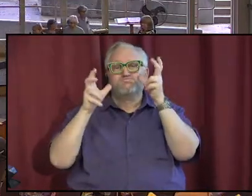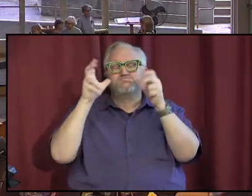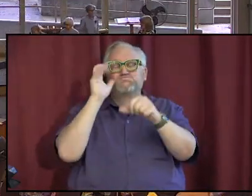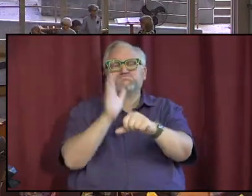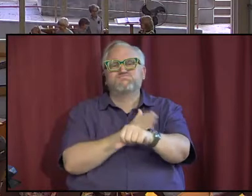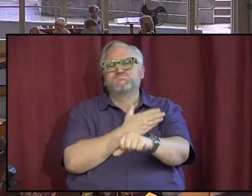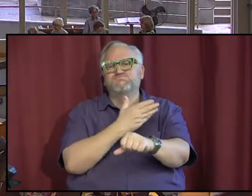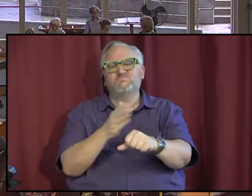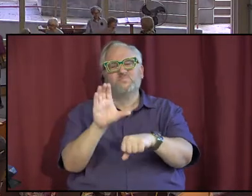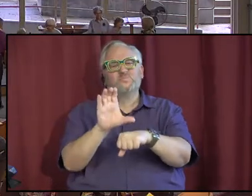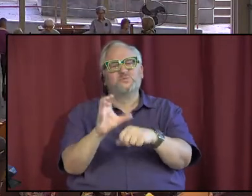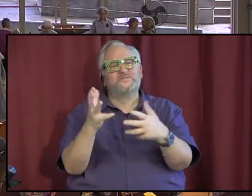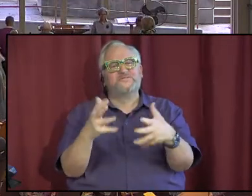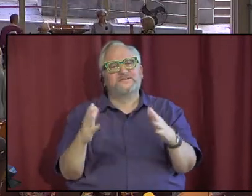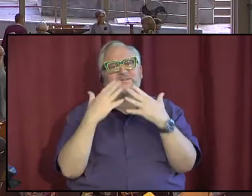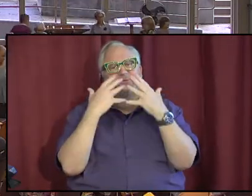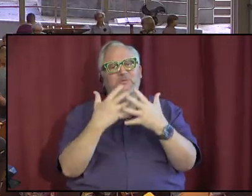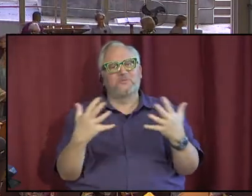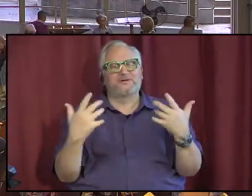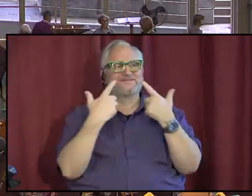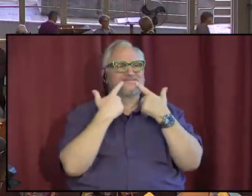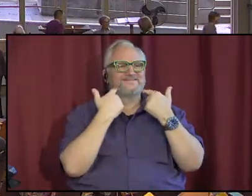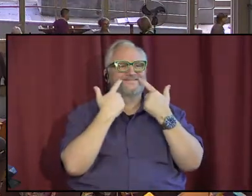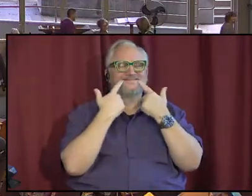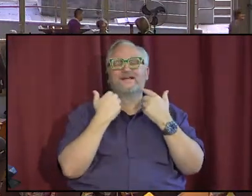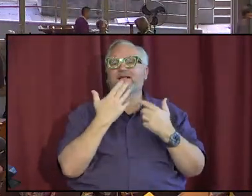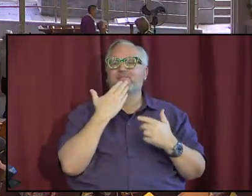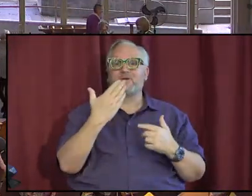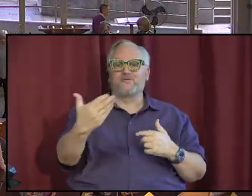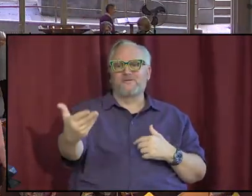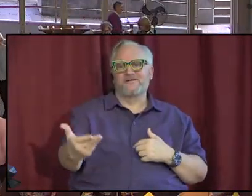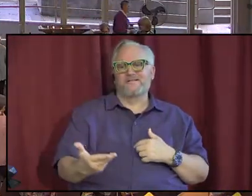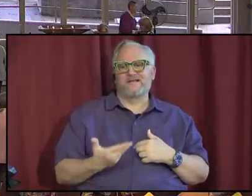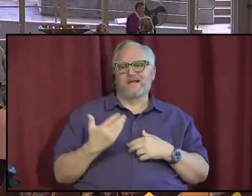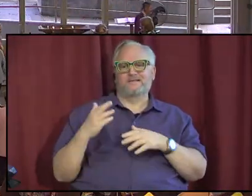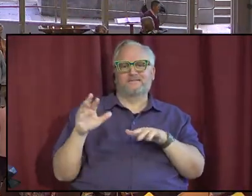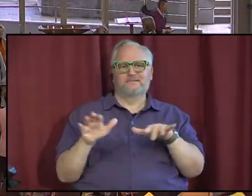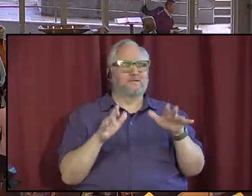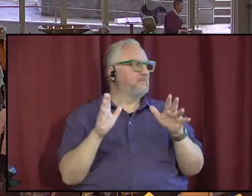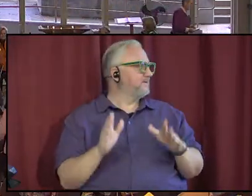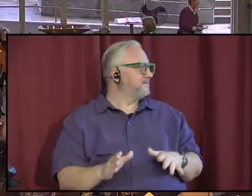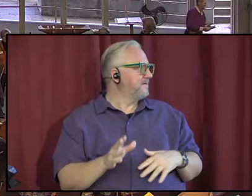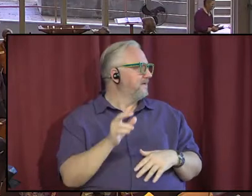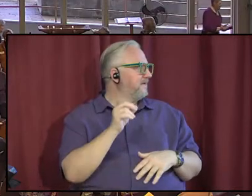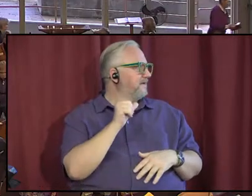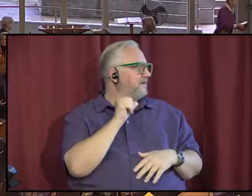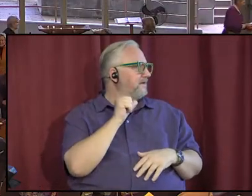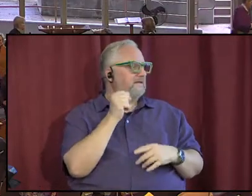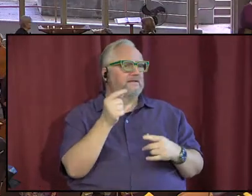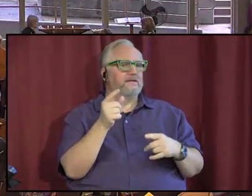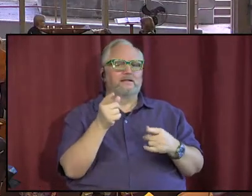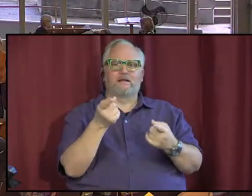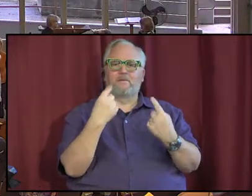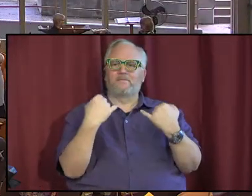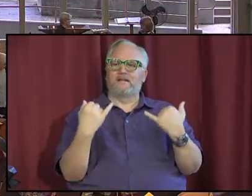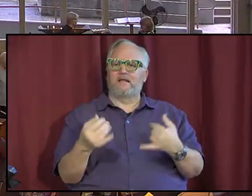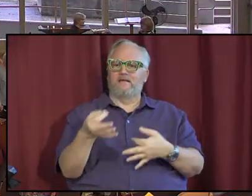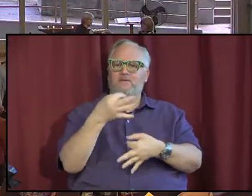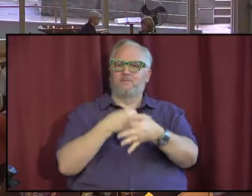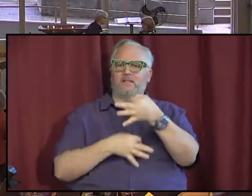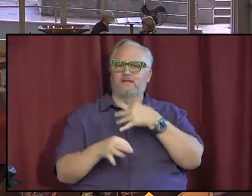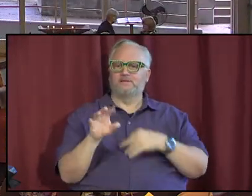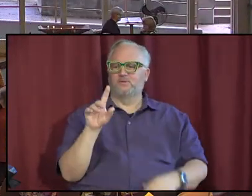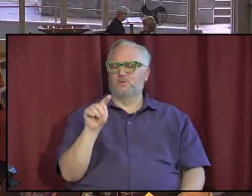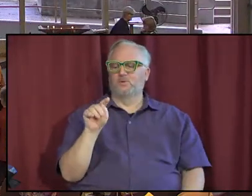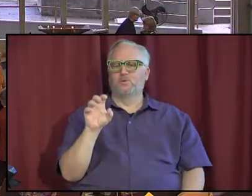We've had church. Thank you so much. And thank you to our guest accompanist, Leigh Pettit, who's here this morning filling in for Tomas so he can be